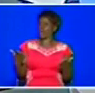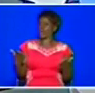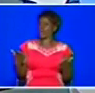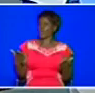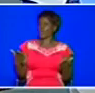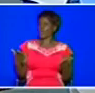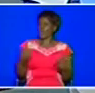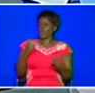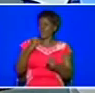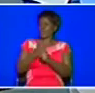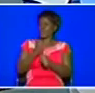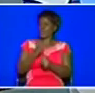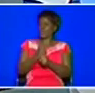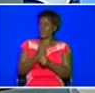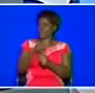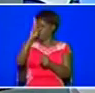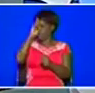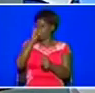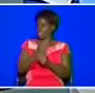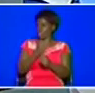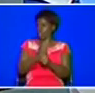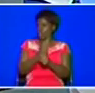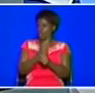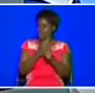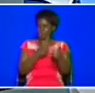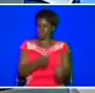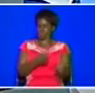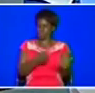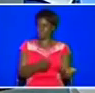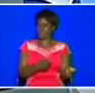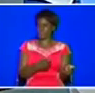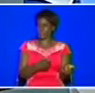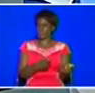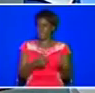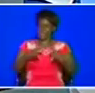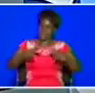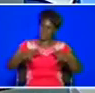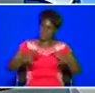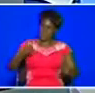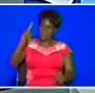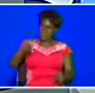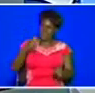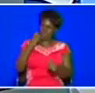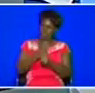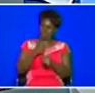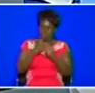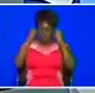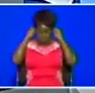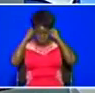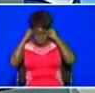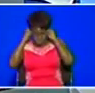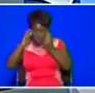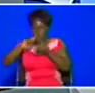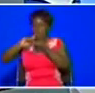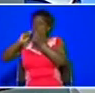are to do the policing work that ends up with prosecution and the investigation, they have to do a course. They called it